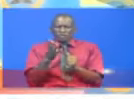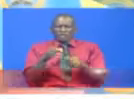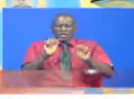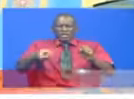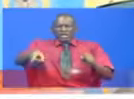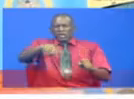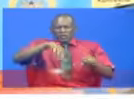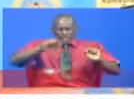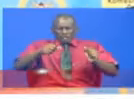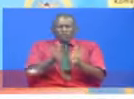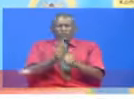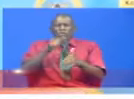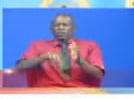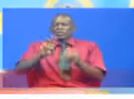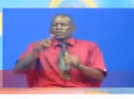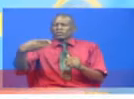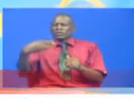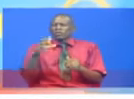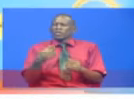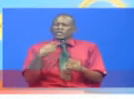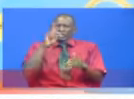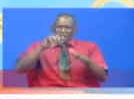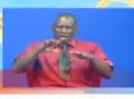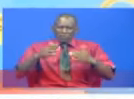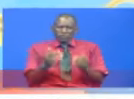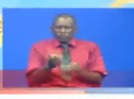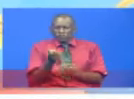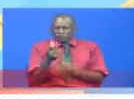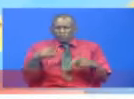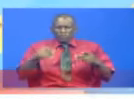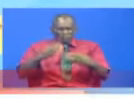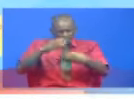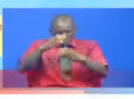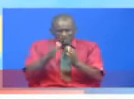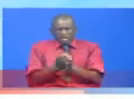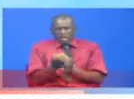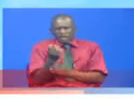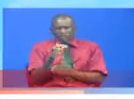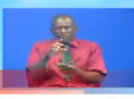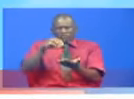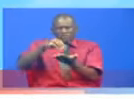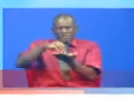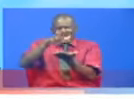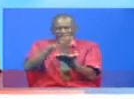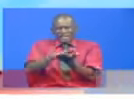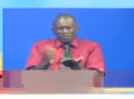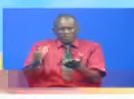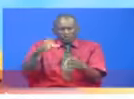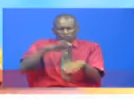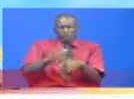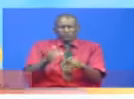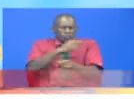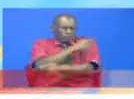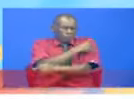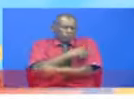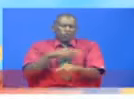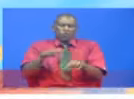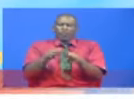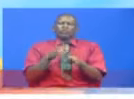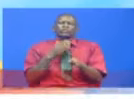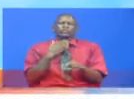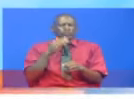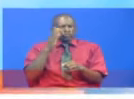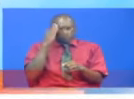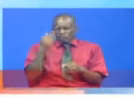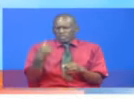what WHO is saying about the less testing and less data being collected from hospitals and all that? And also we'd like to get the numbers